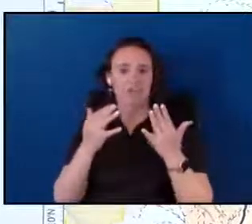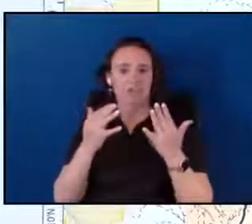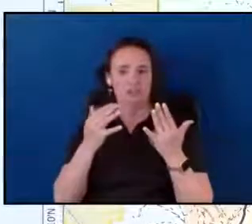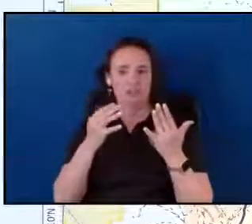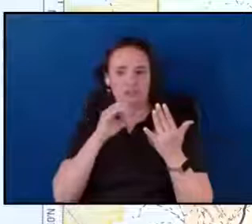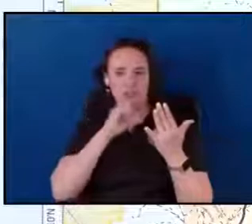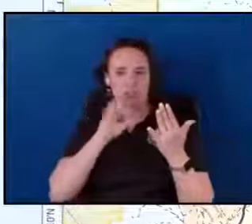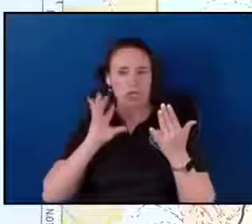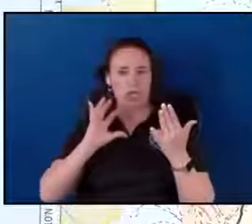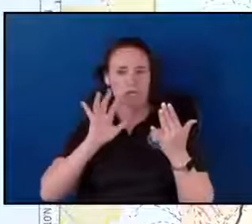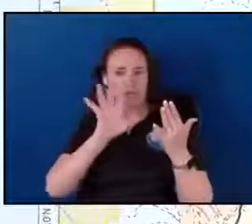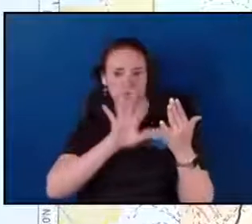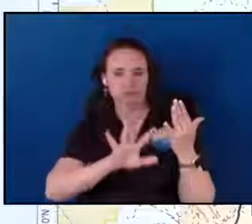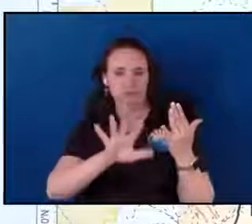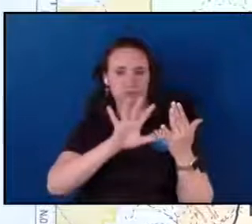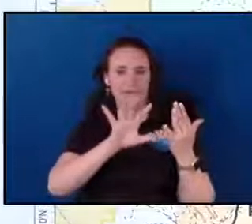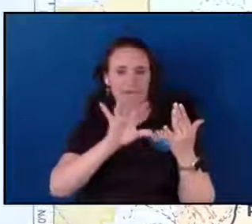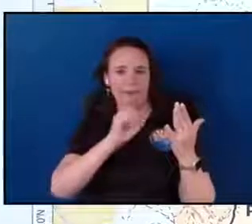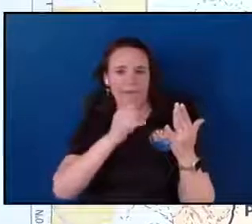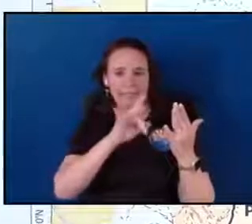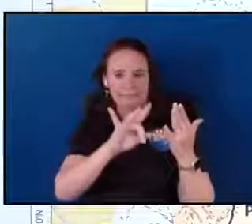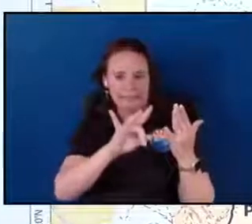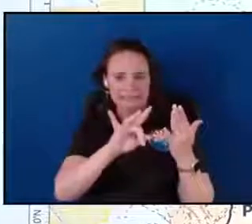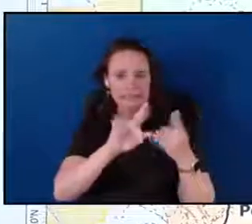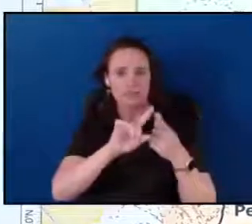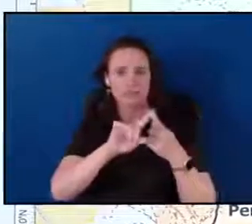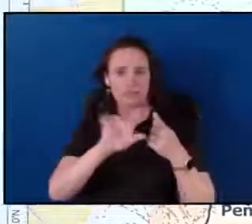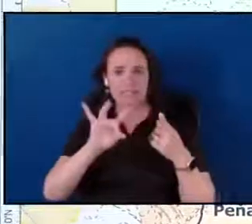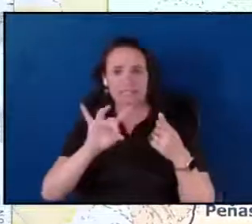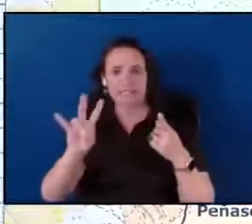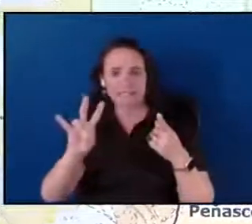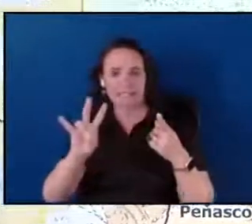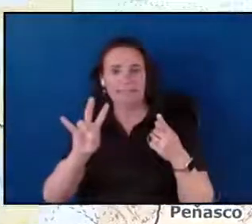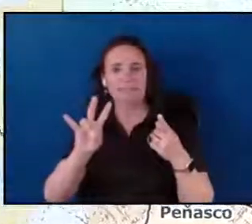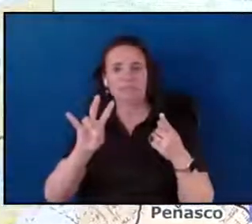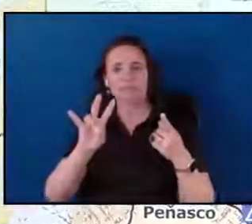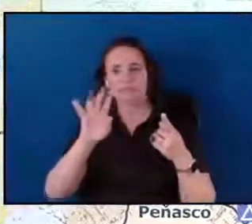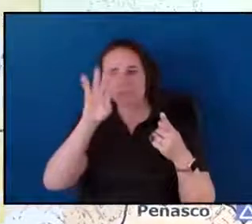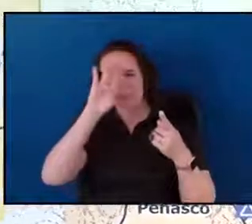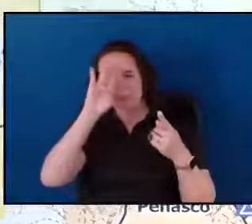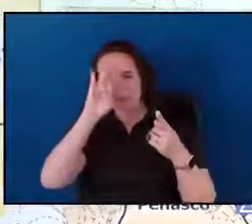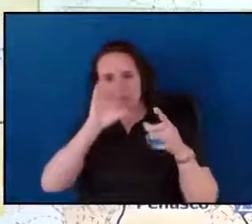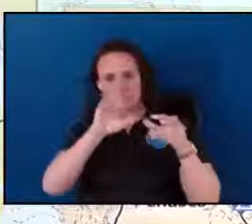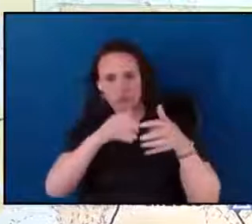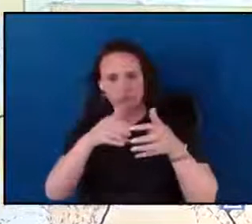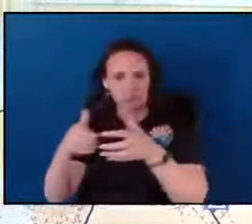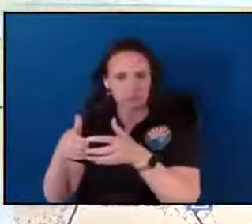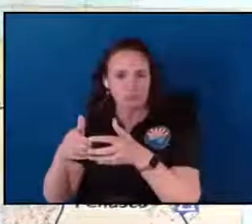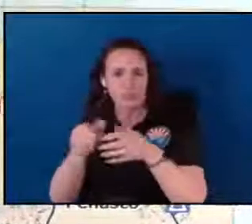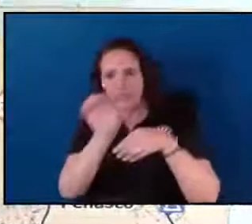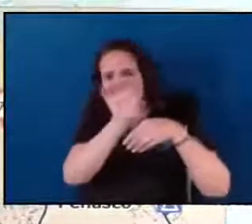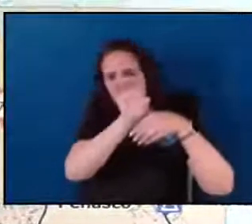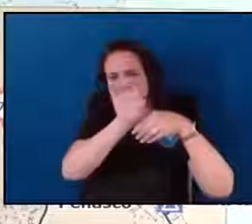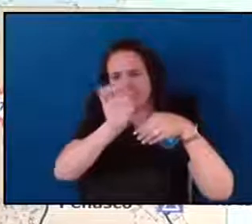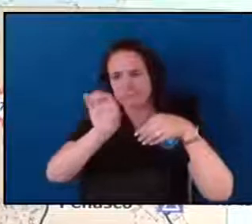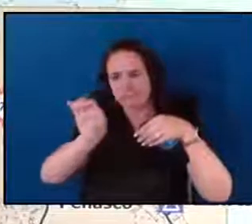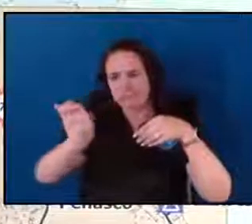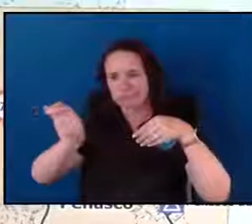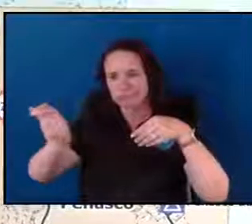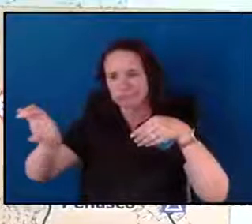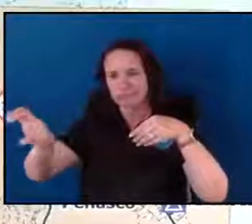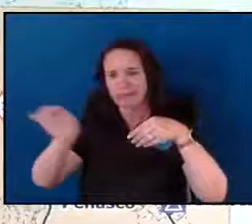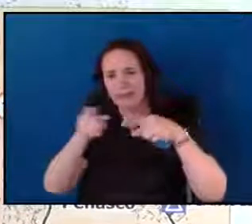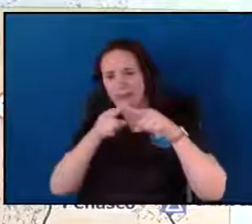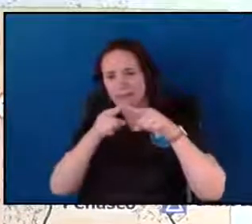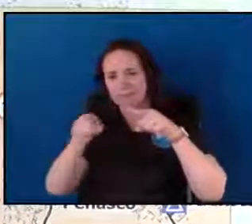75 junction is, the crews are in there. That dozer line push is all the way up to about,